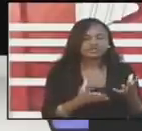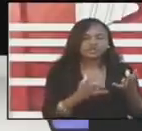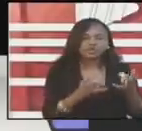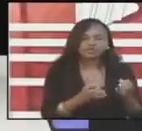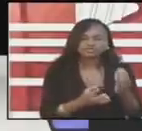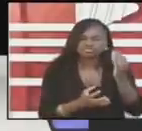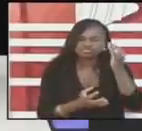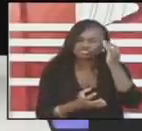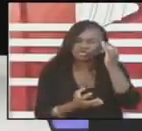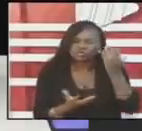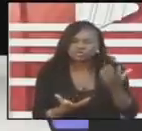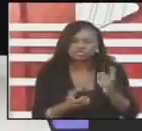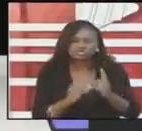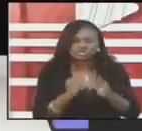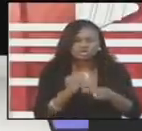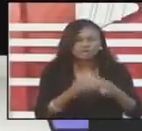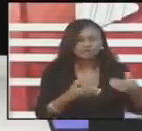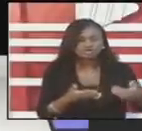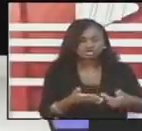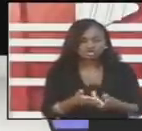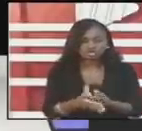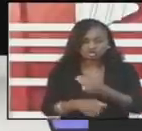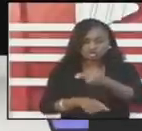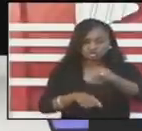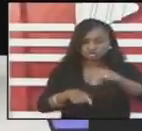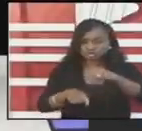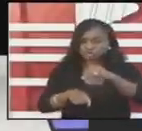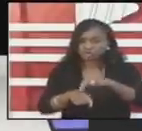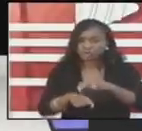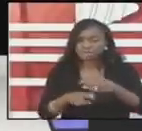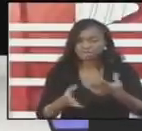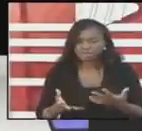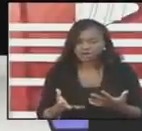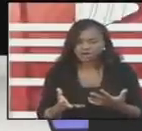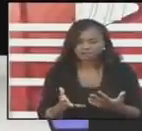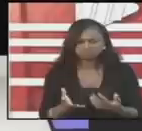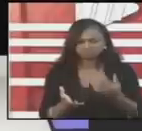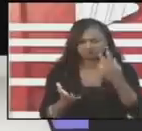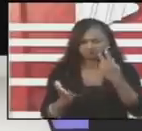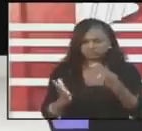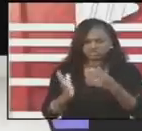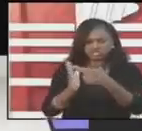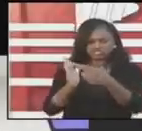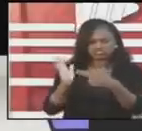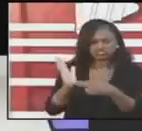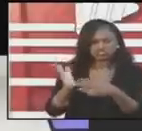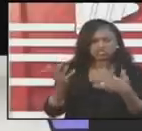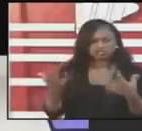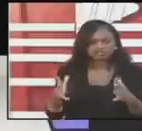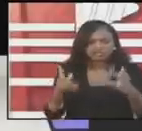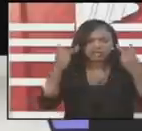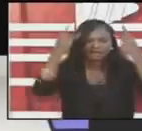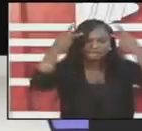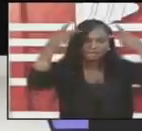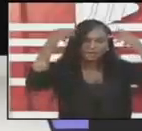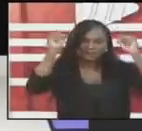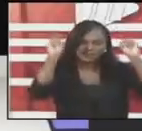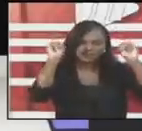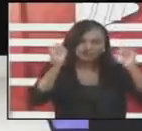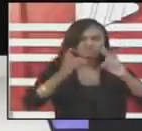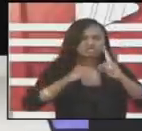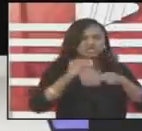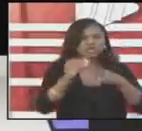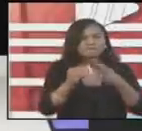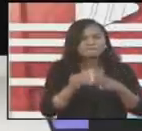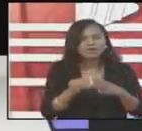since we are speaking about the new normal, and we've seen the guidelines and the Prime Minister himself speaking about